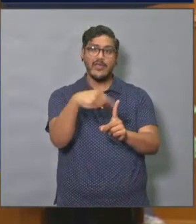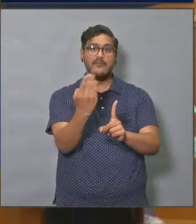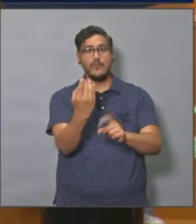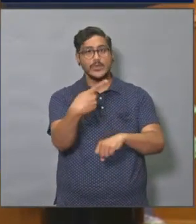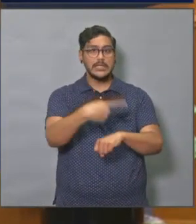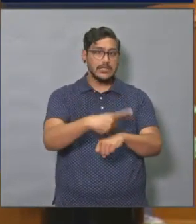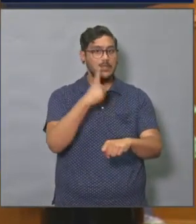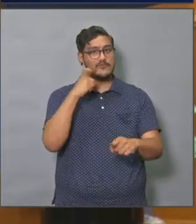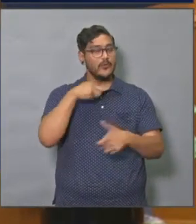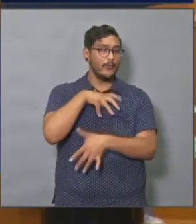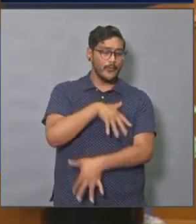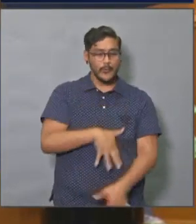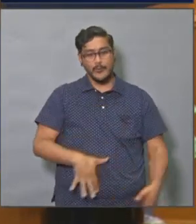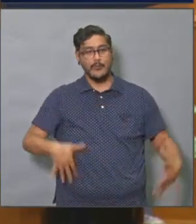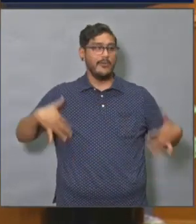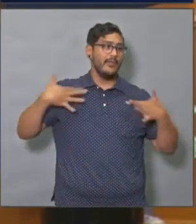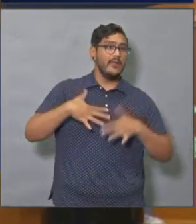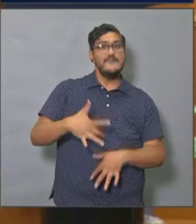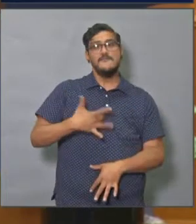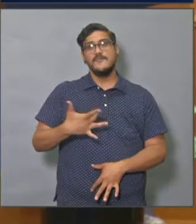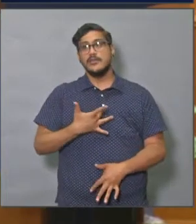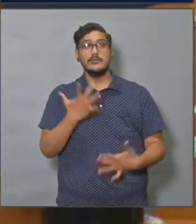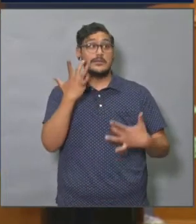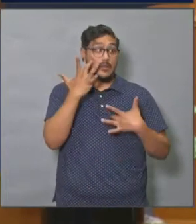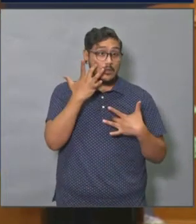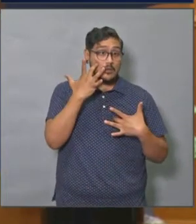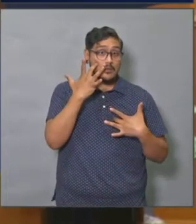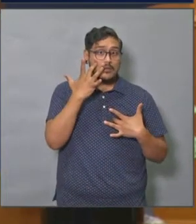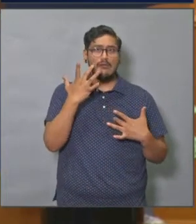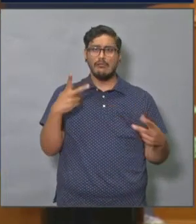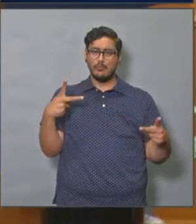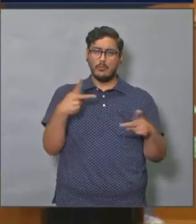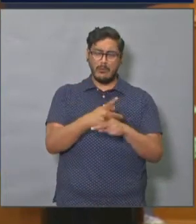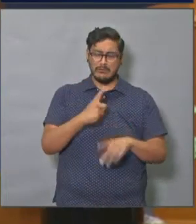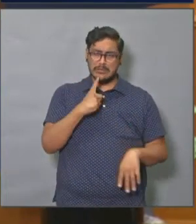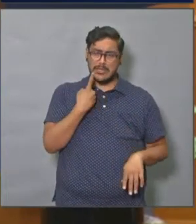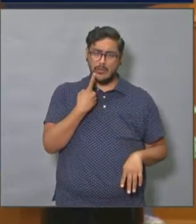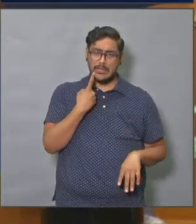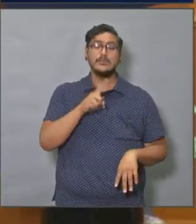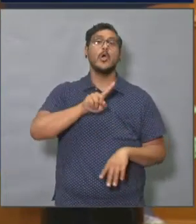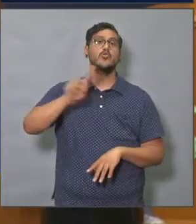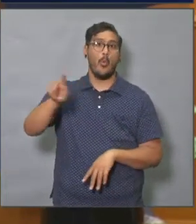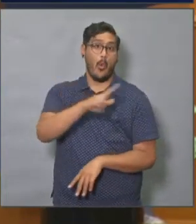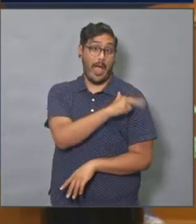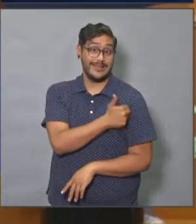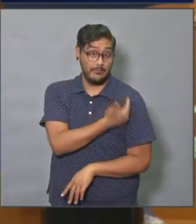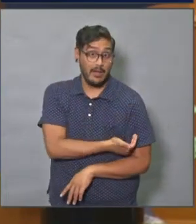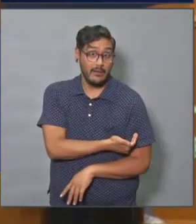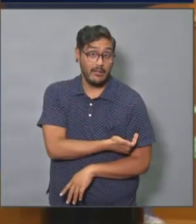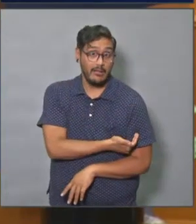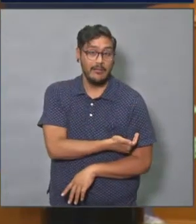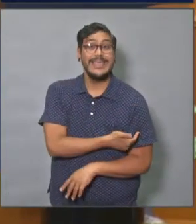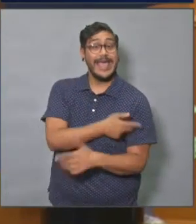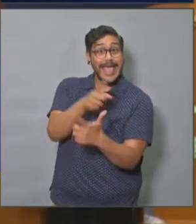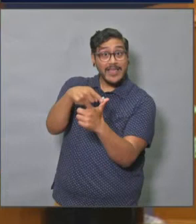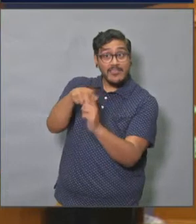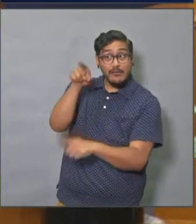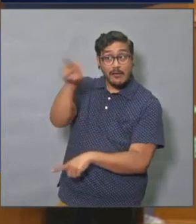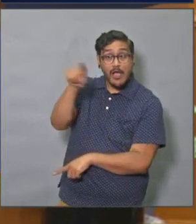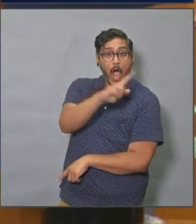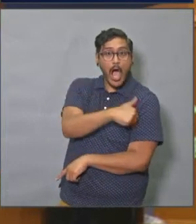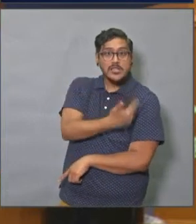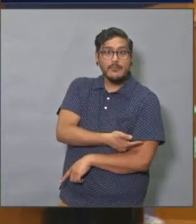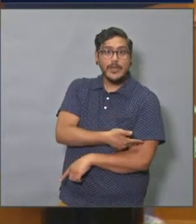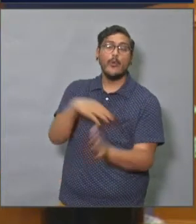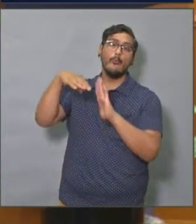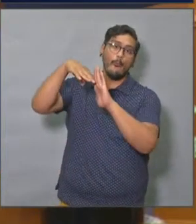start to have symptoms, those symptoms worsen to the point where they need hospital level care, and then sadly they worsen to the point at which the